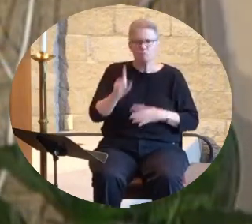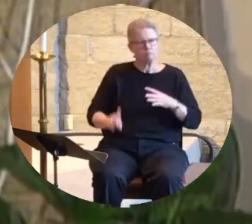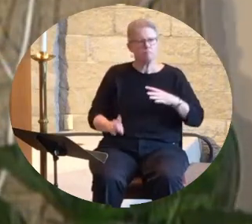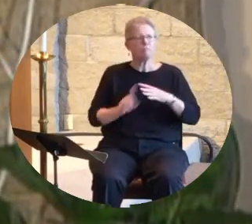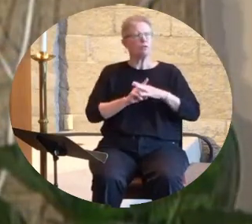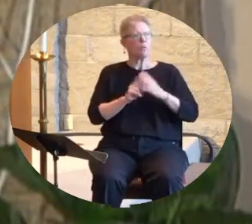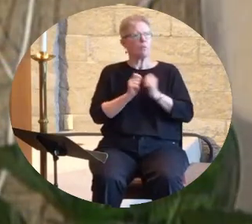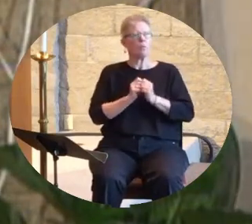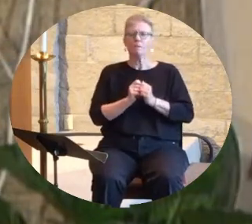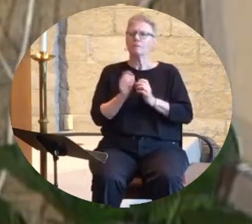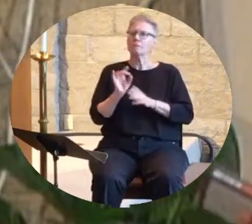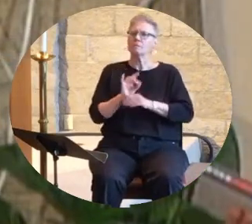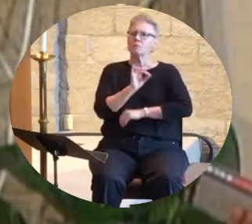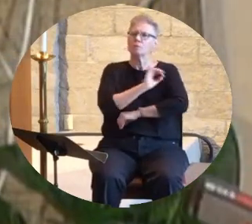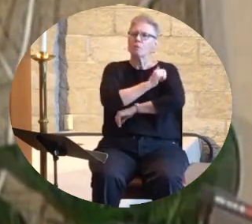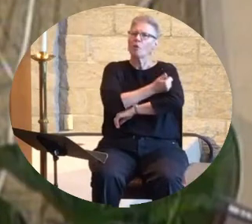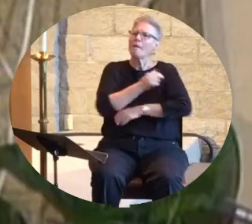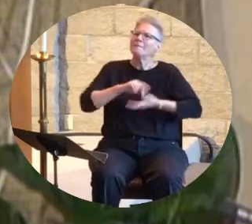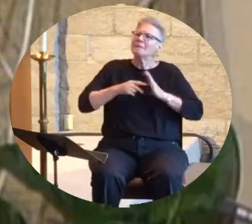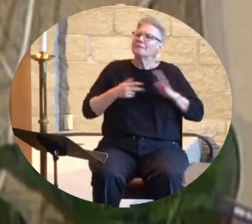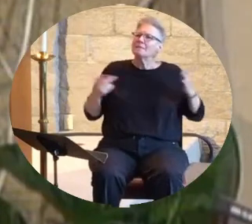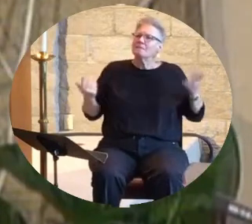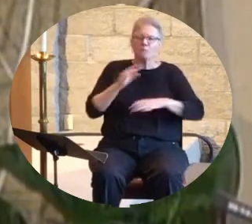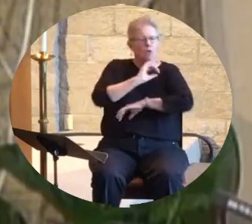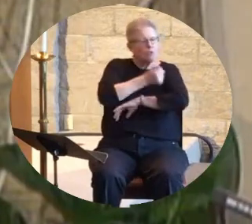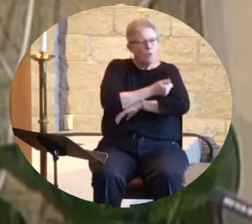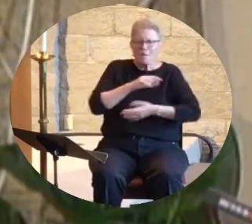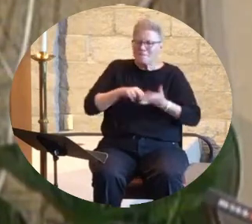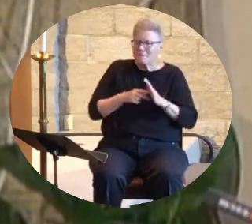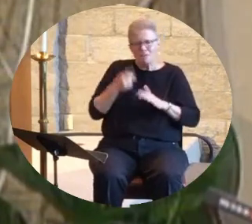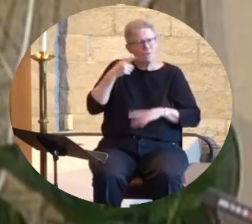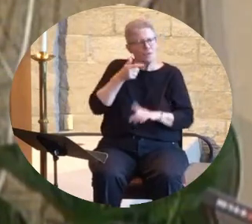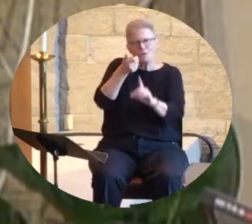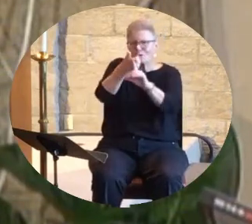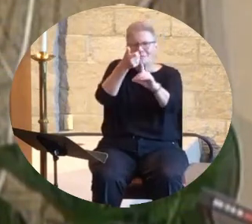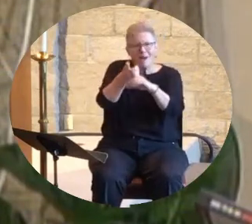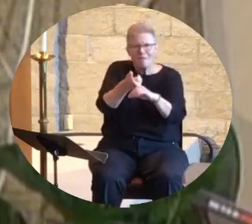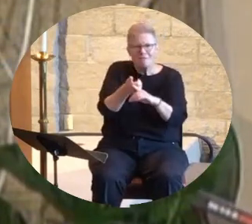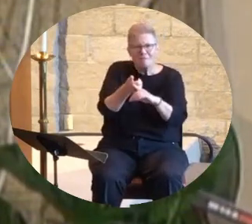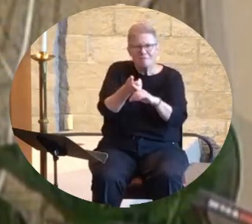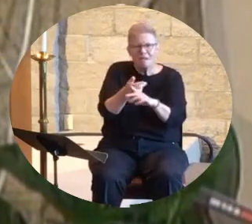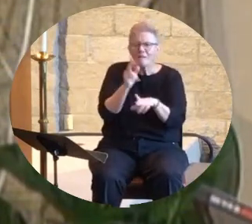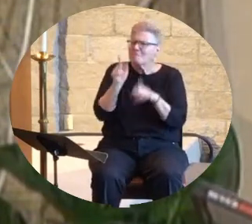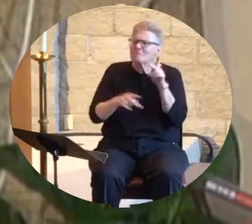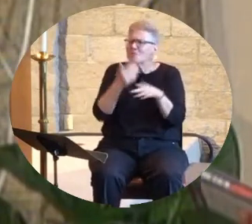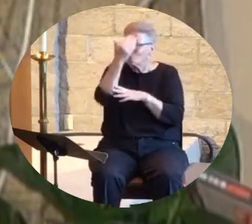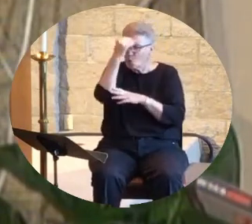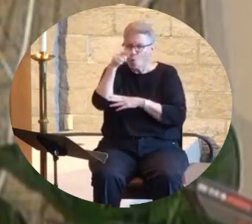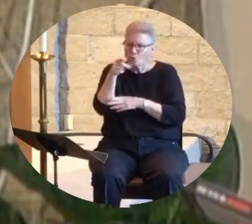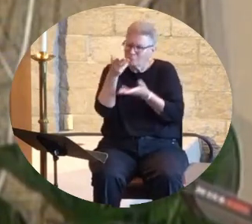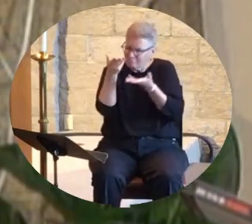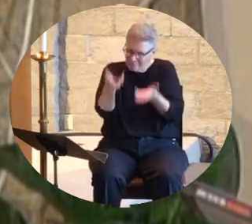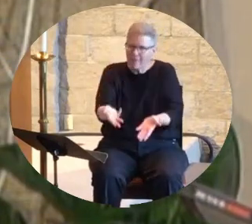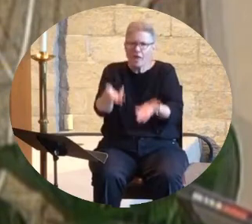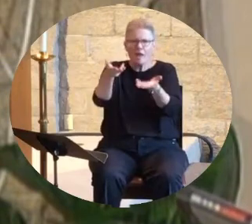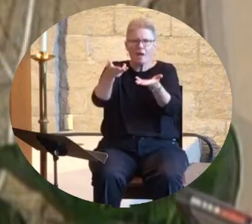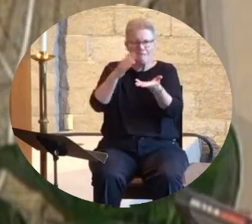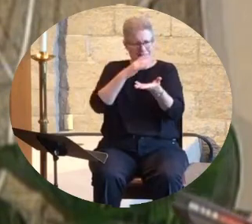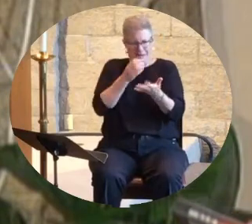authority, people know that you are there. Not by your words, not by anything other than